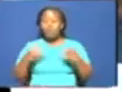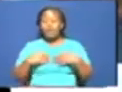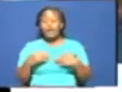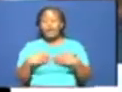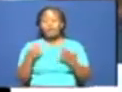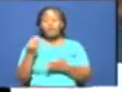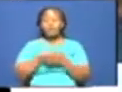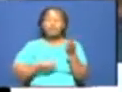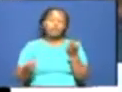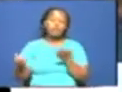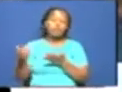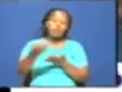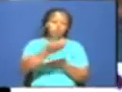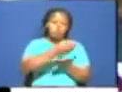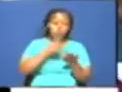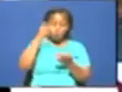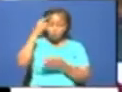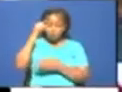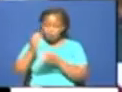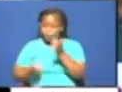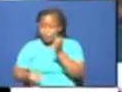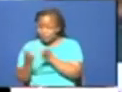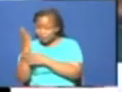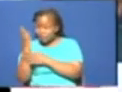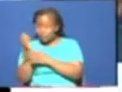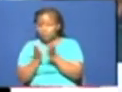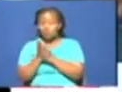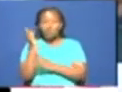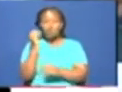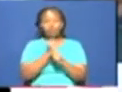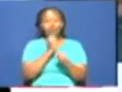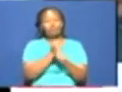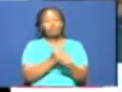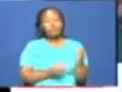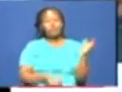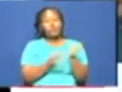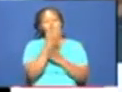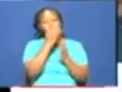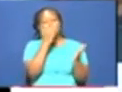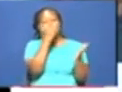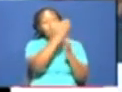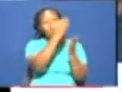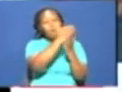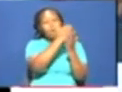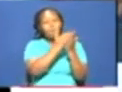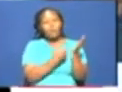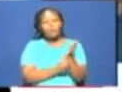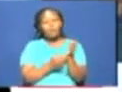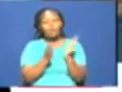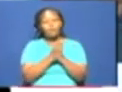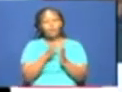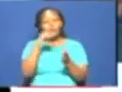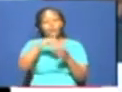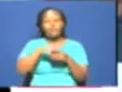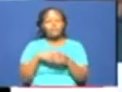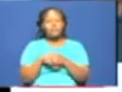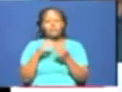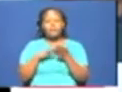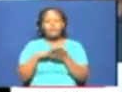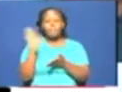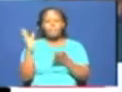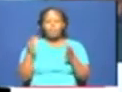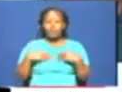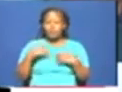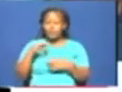for productivity through job creation programs, for investing in the critical Jua Kali